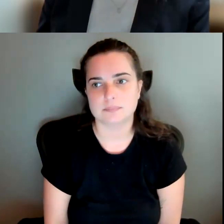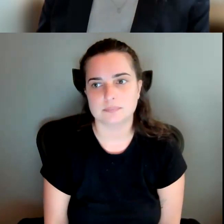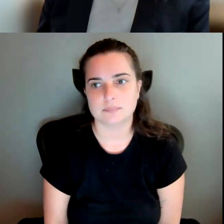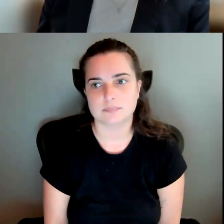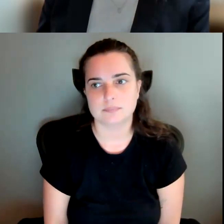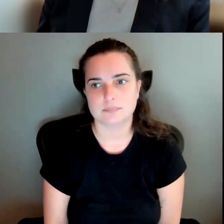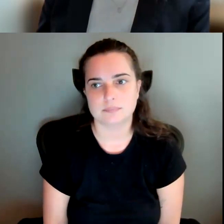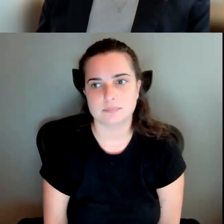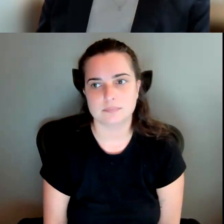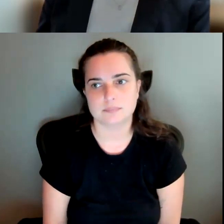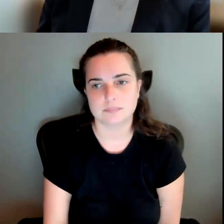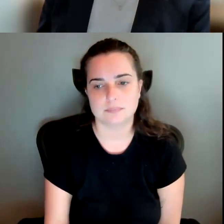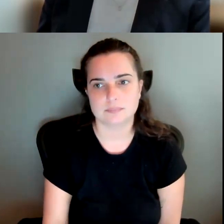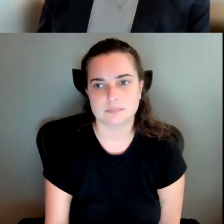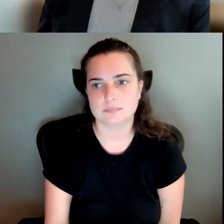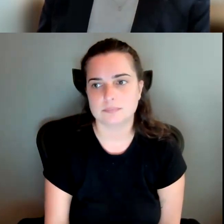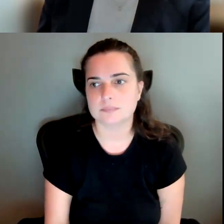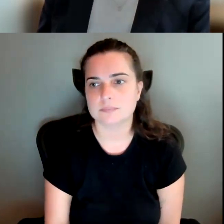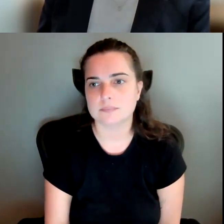Fun, accessible education.